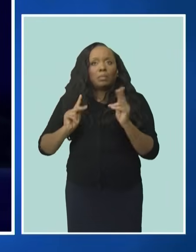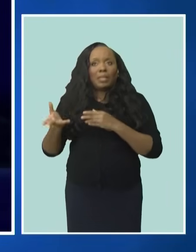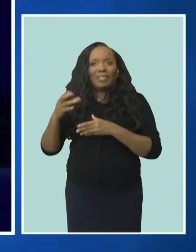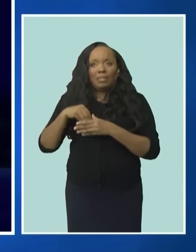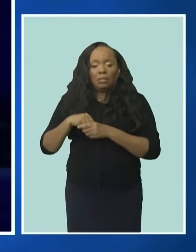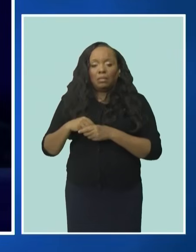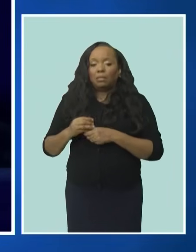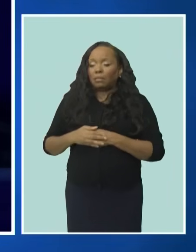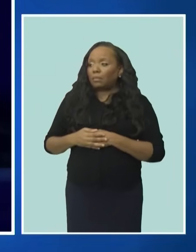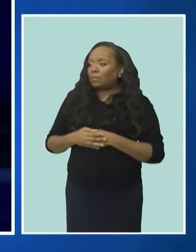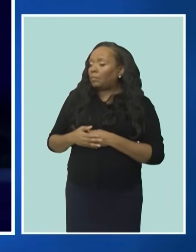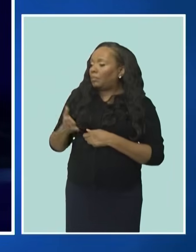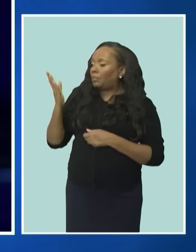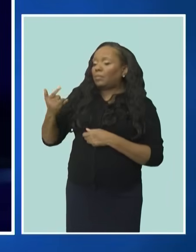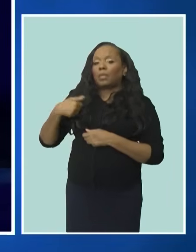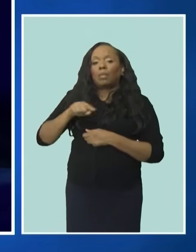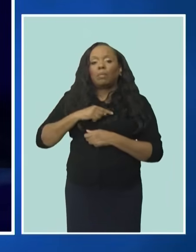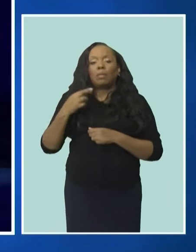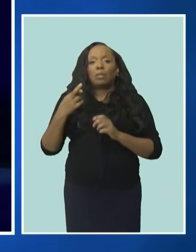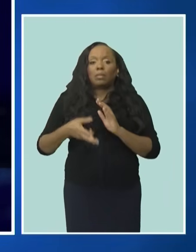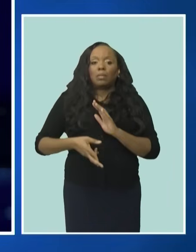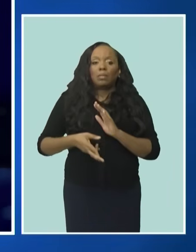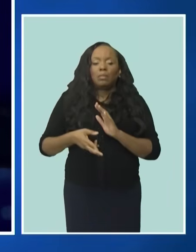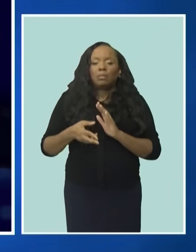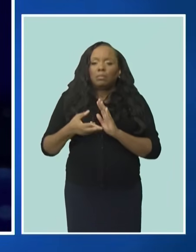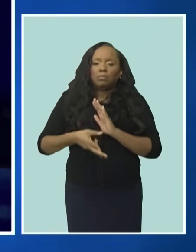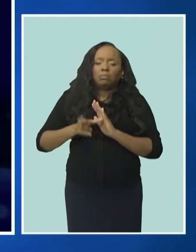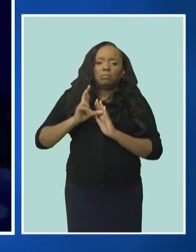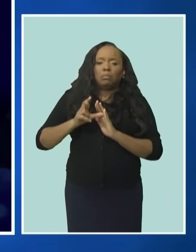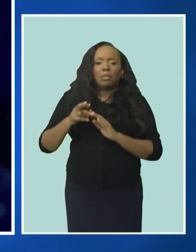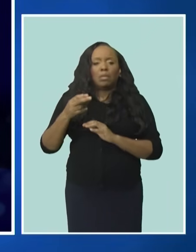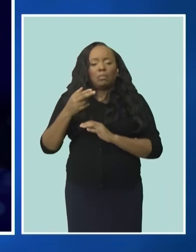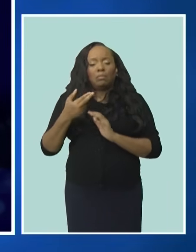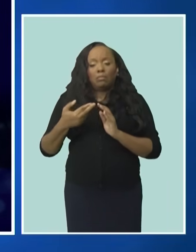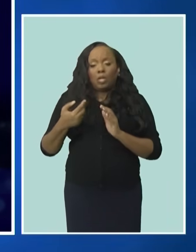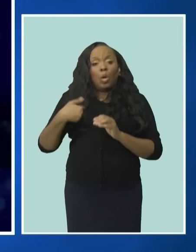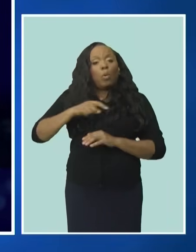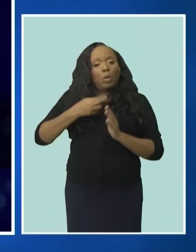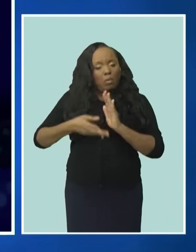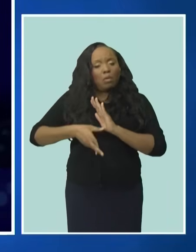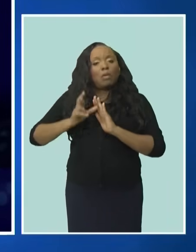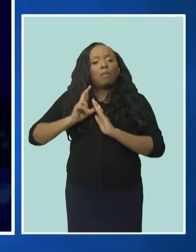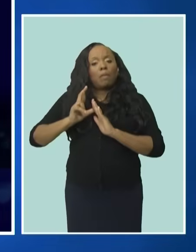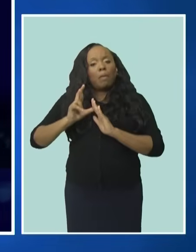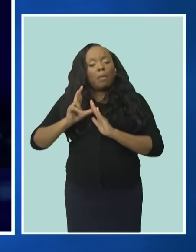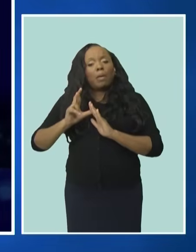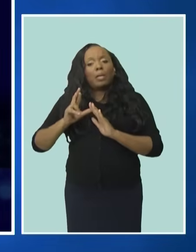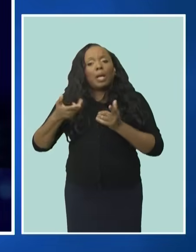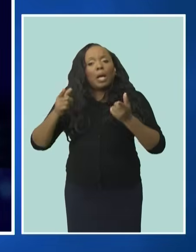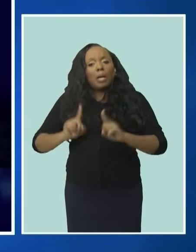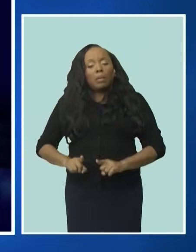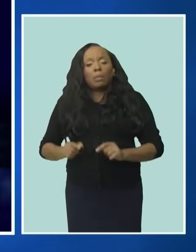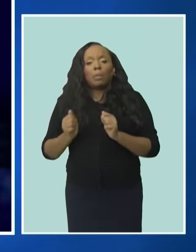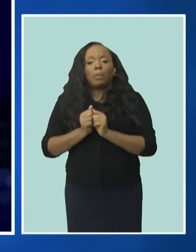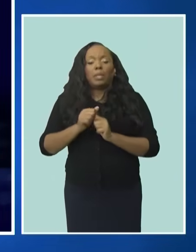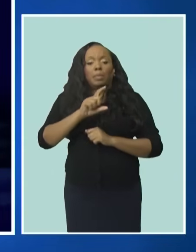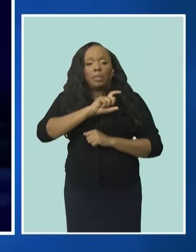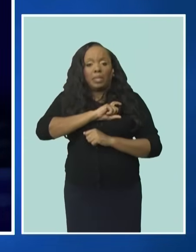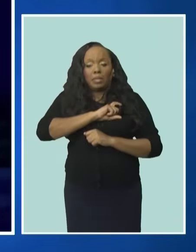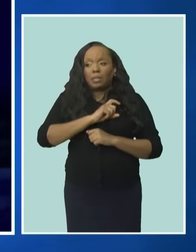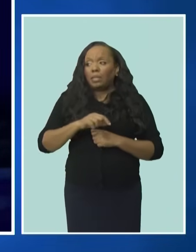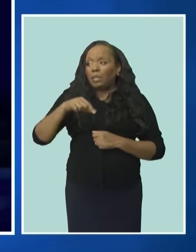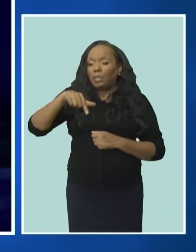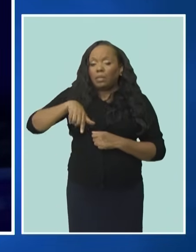The matter is being reviewed by hospital management in collaboration with the Barbados Police Service, and the QEH